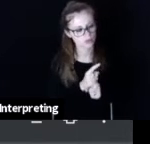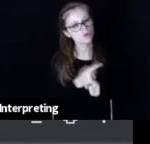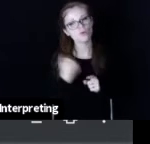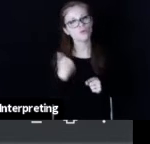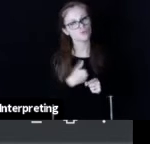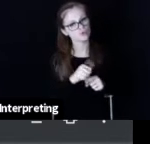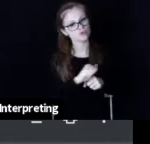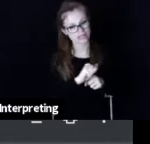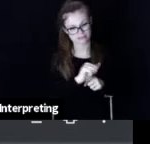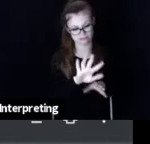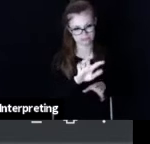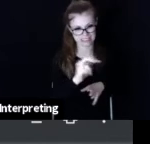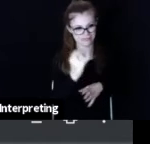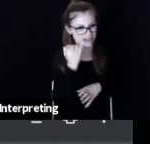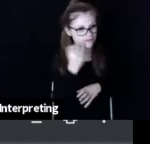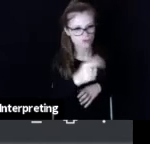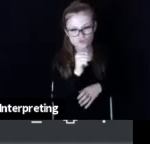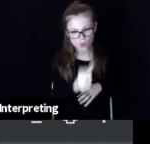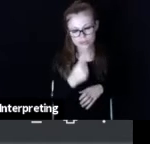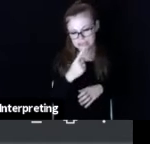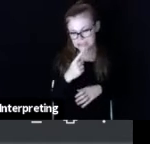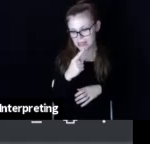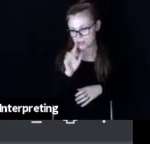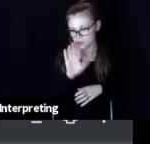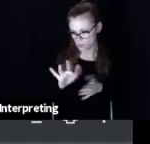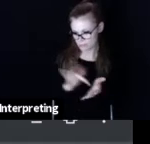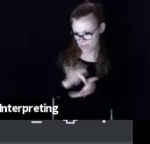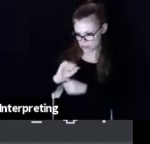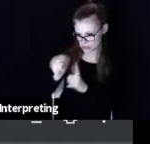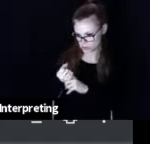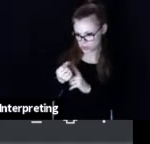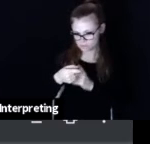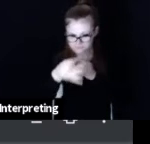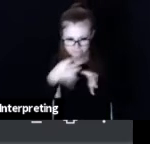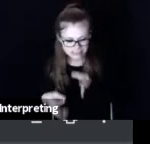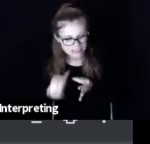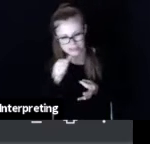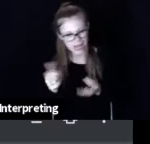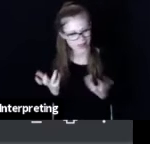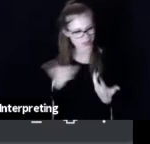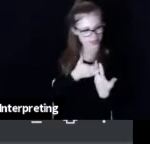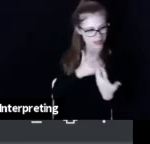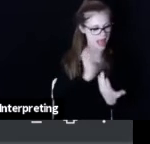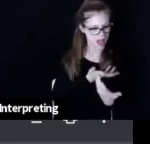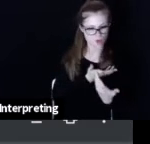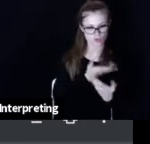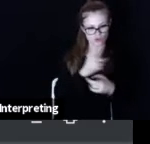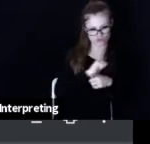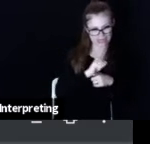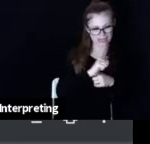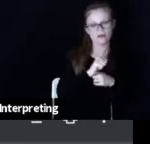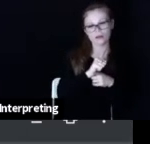don't present your medical condition in a way that matches our training, we do work to organize it as you explain it to